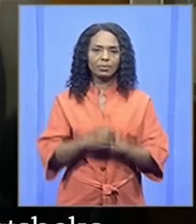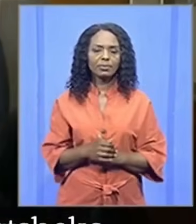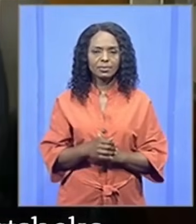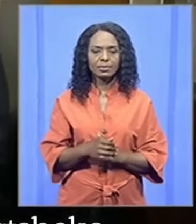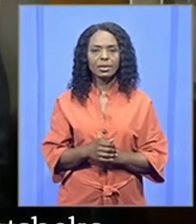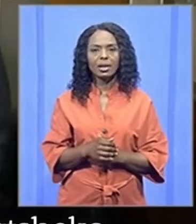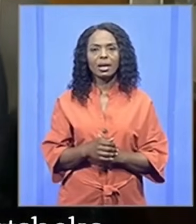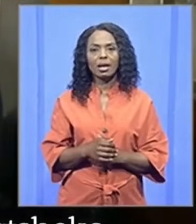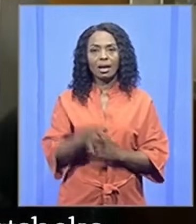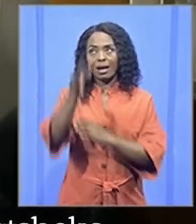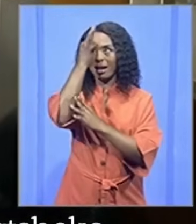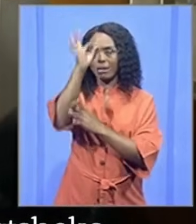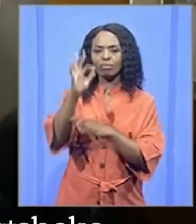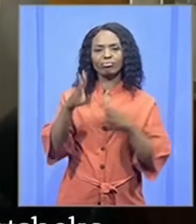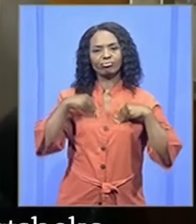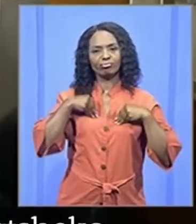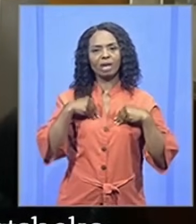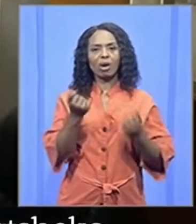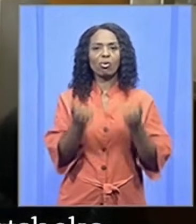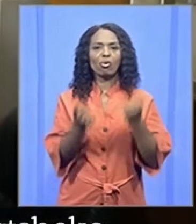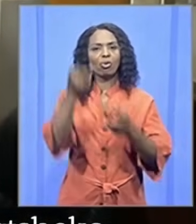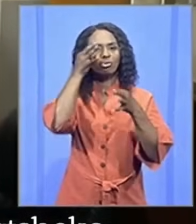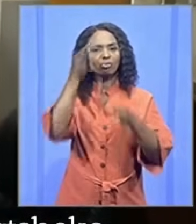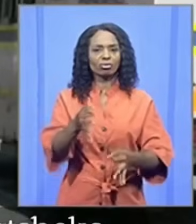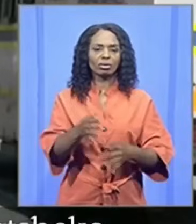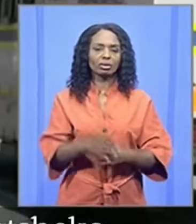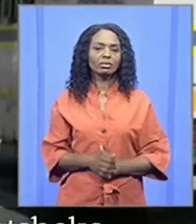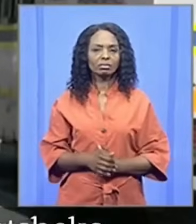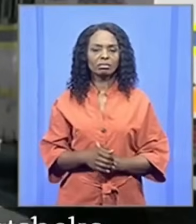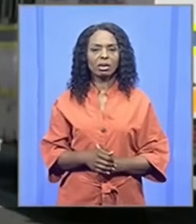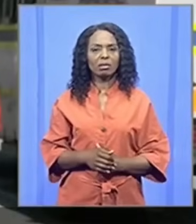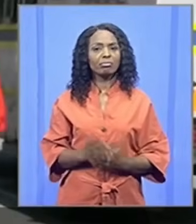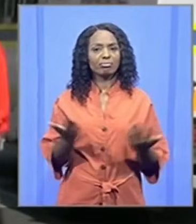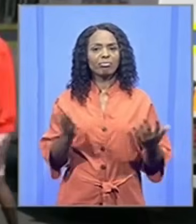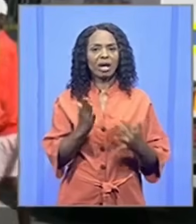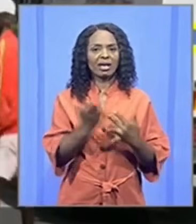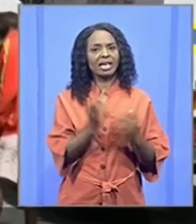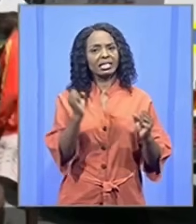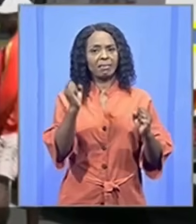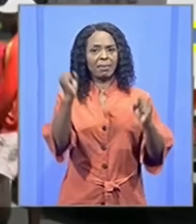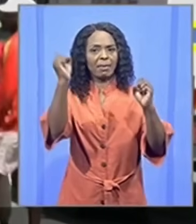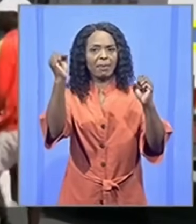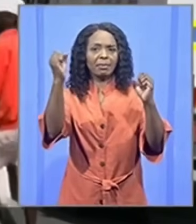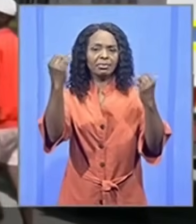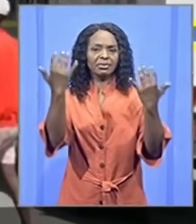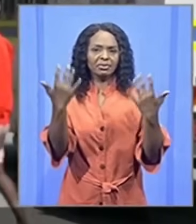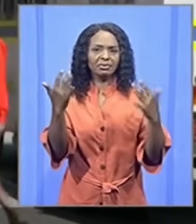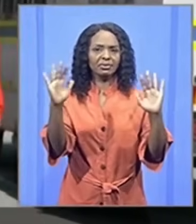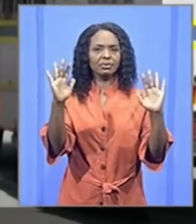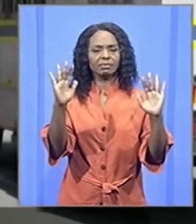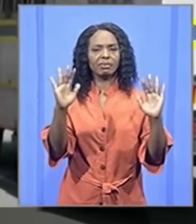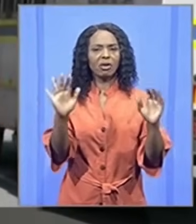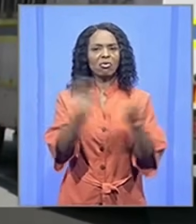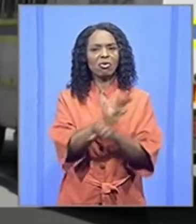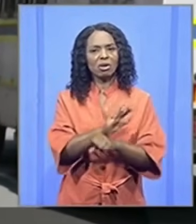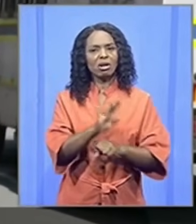amogetse tshwetso ya kgotlatshekelo. It was our case that we have presented enough